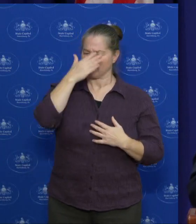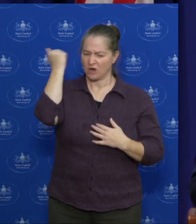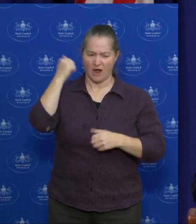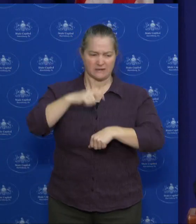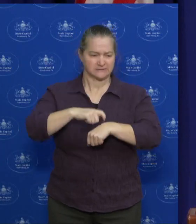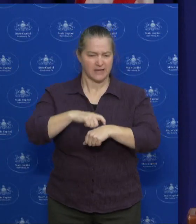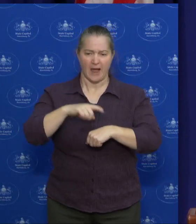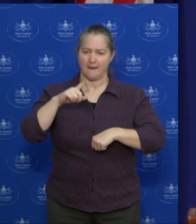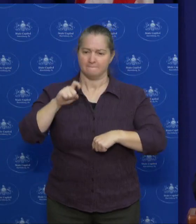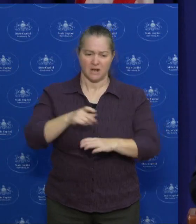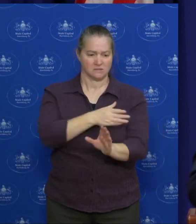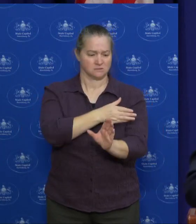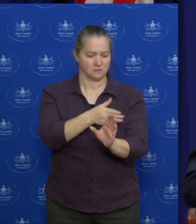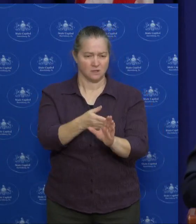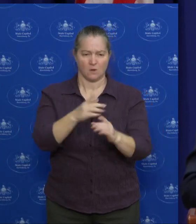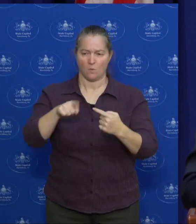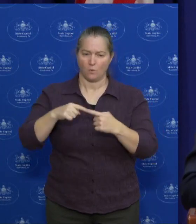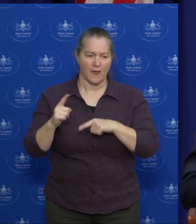to visit